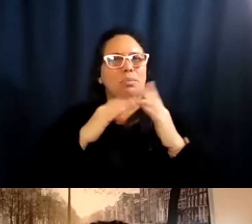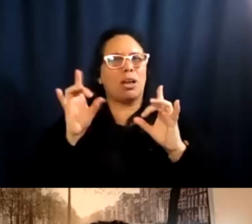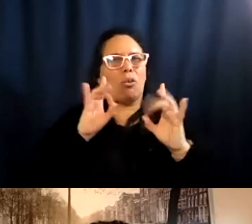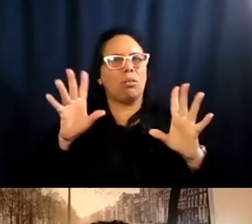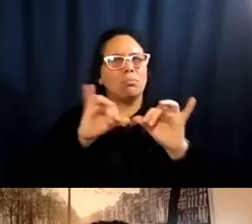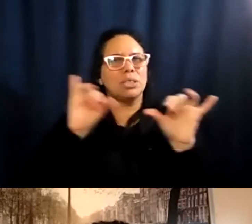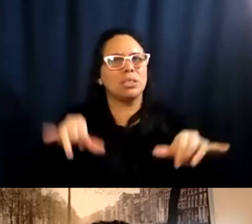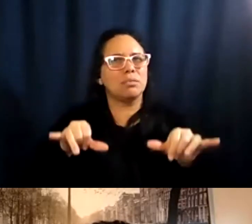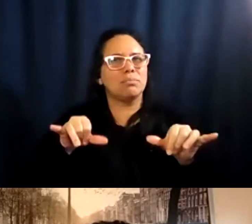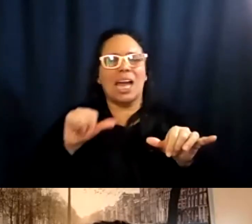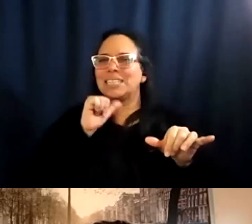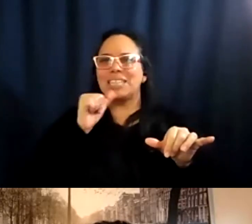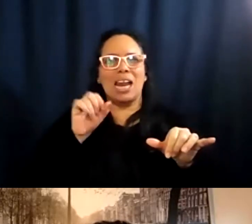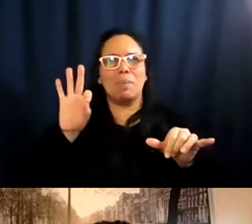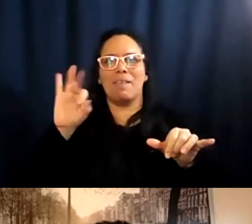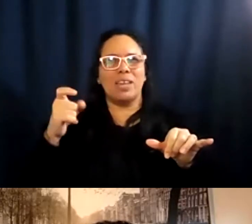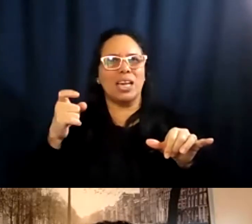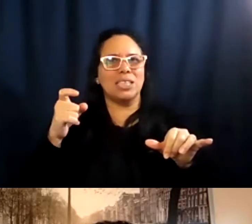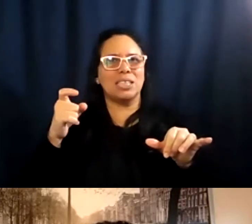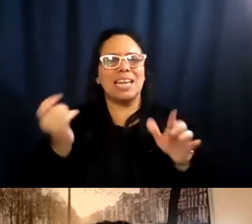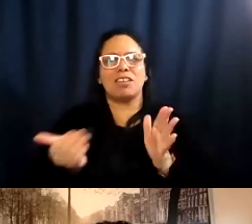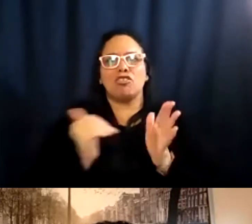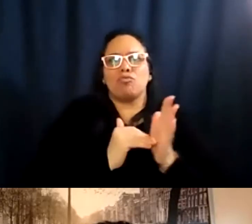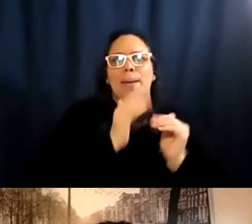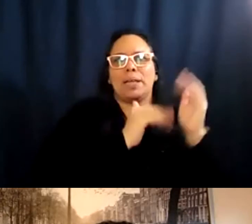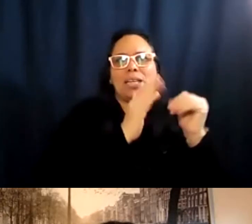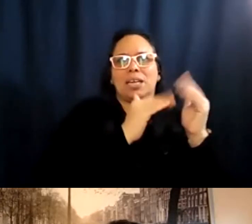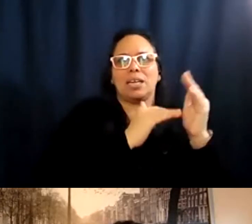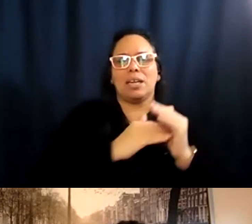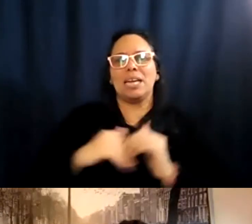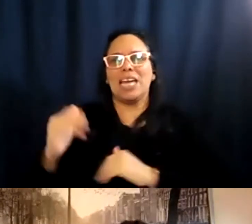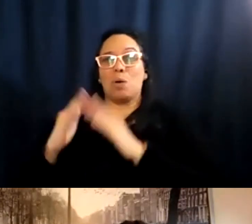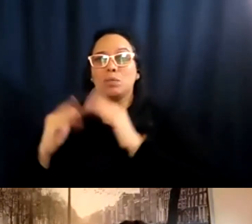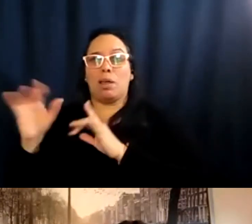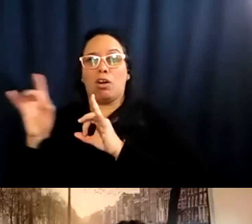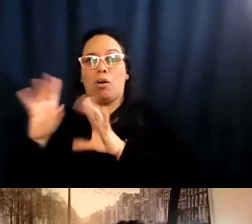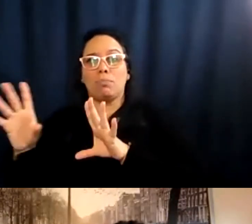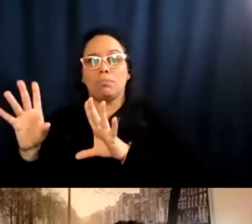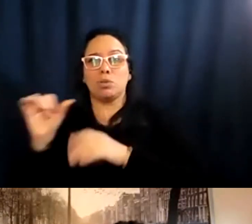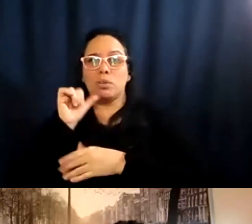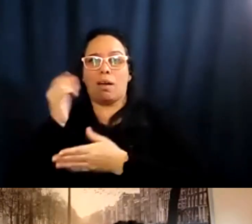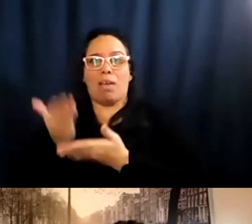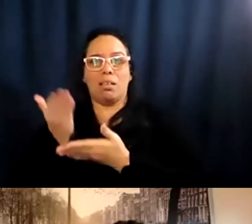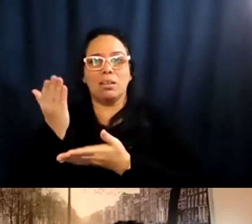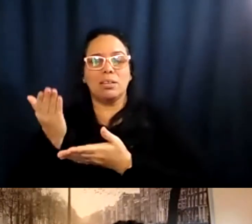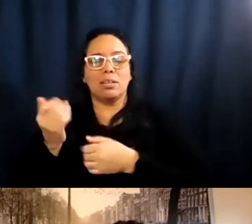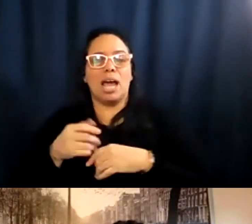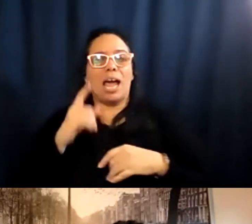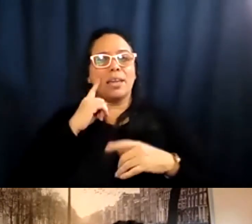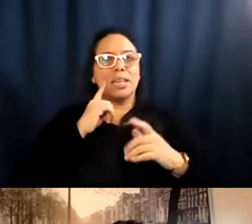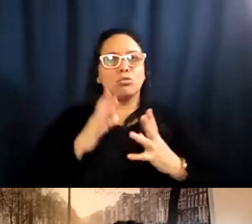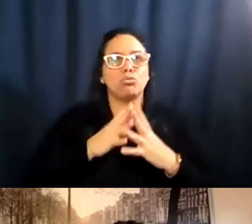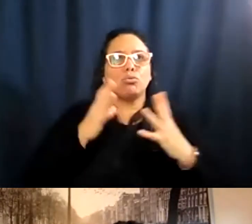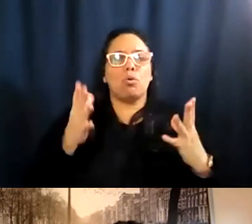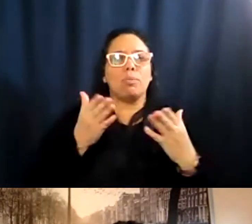not even about fixing it, it's about rebuilding it. Like, it was built in a corrupt manner. So therefore it isn't really valid, I believe. Like, I think that there are so many